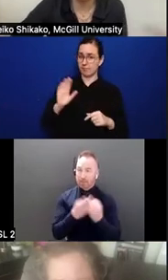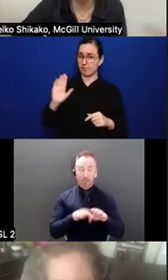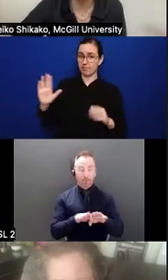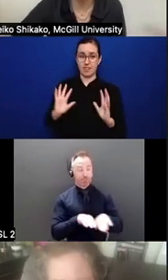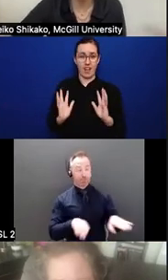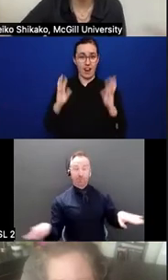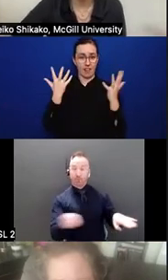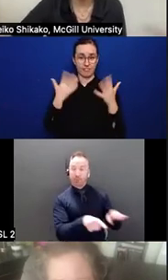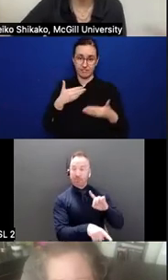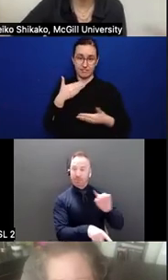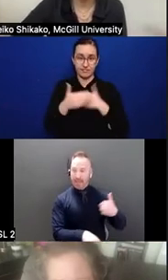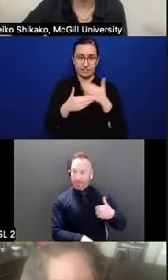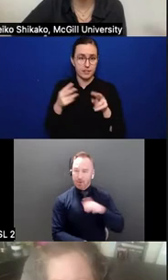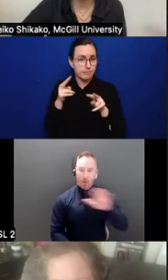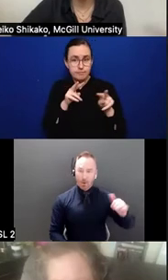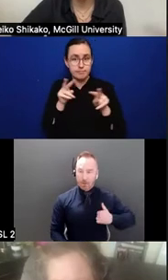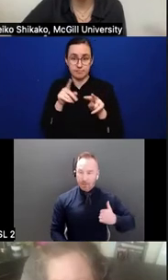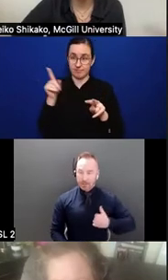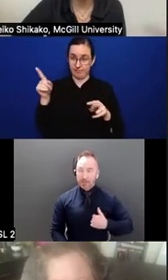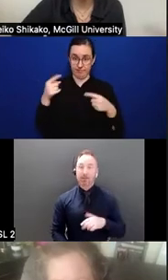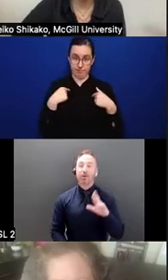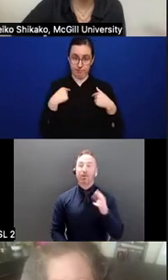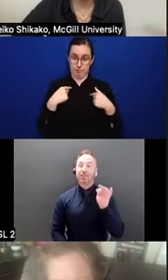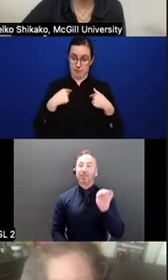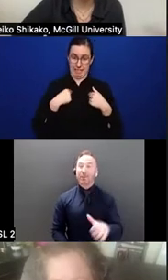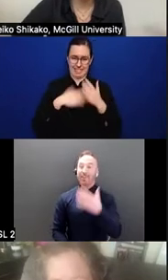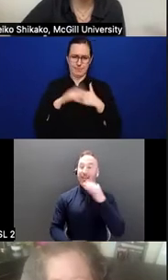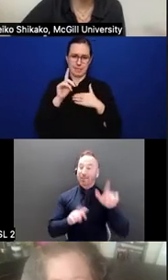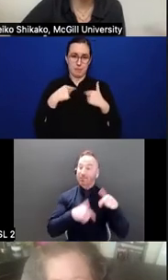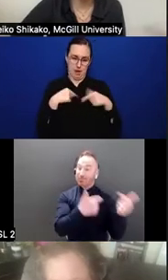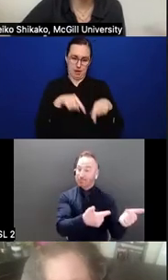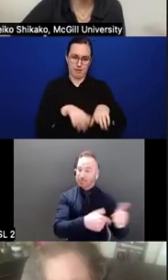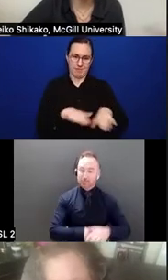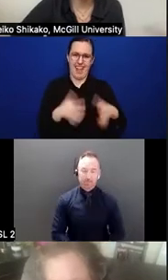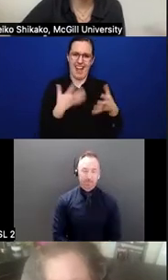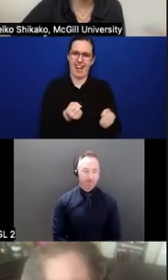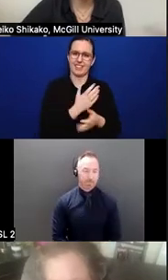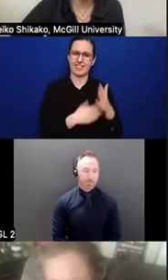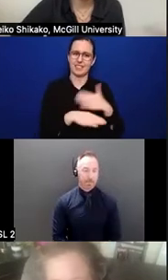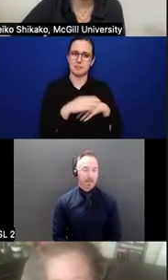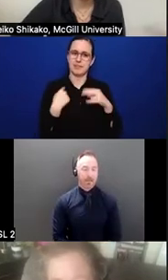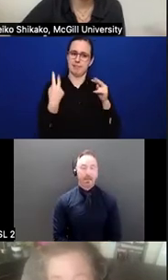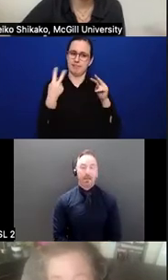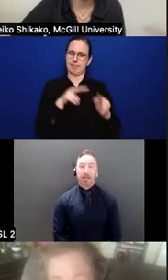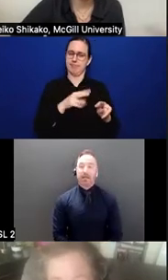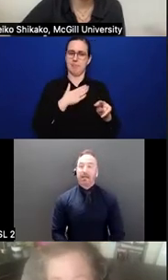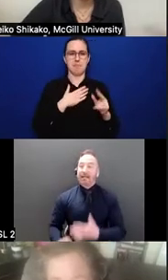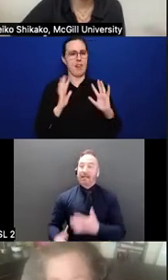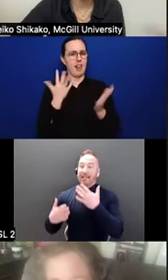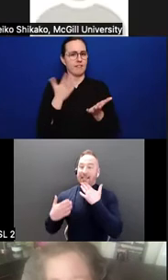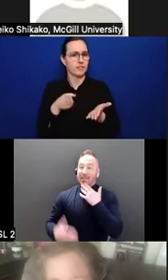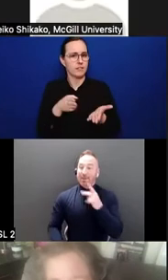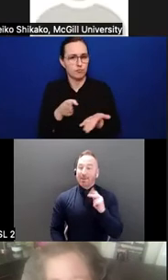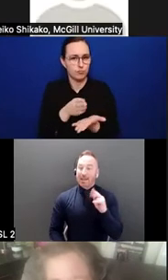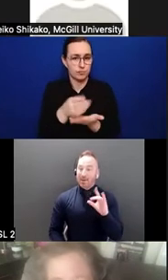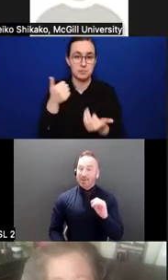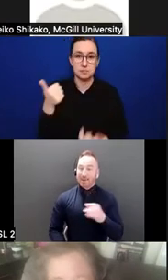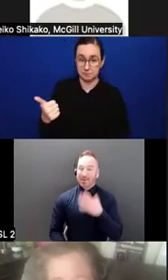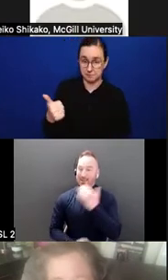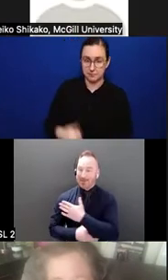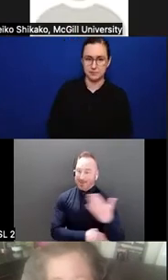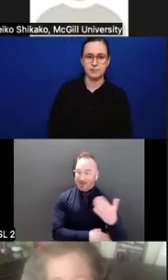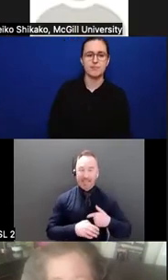disabilities in Canada. Thank you, Rachel. The floor is yours. Thank you so much, Keiko. And good morning, everyone. I come to you